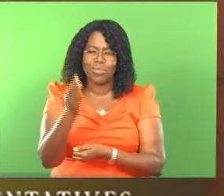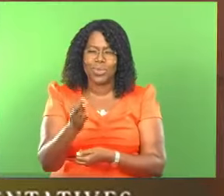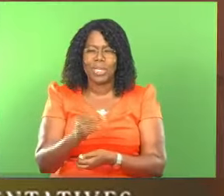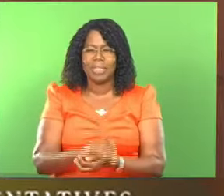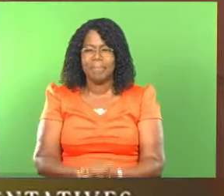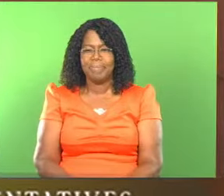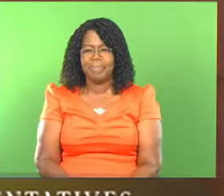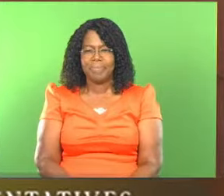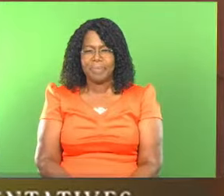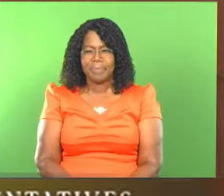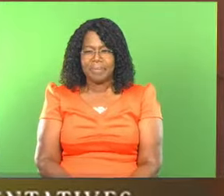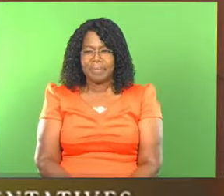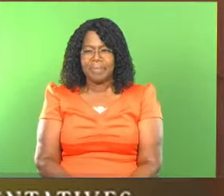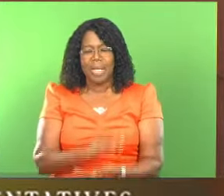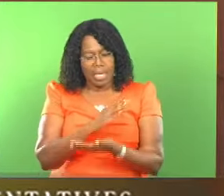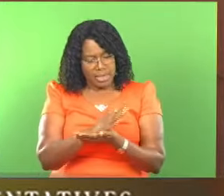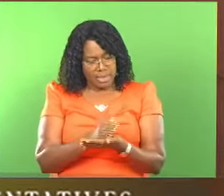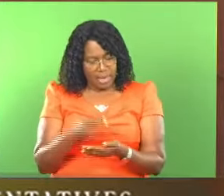Some